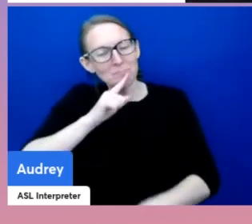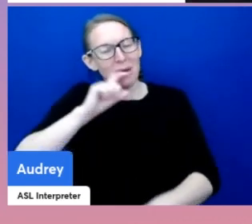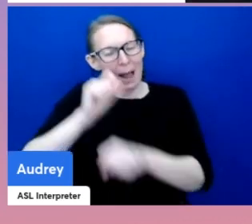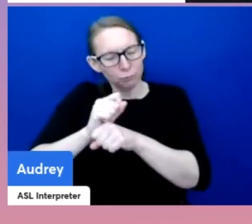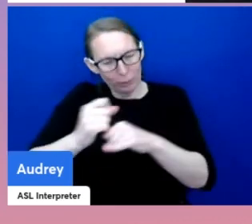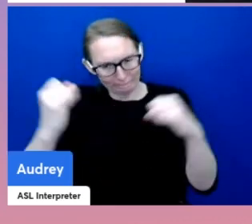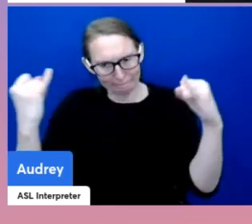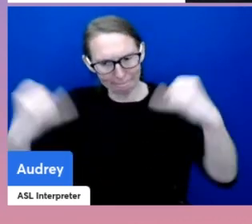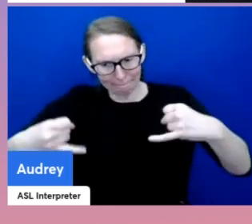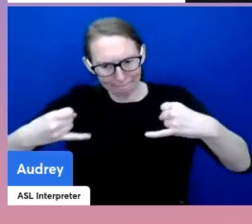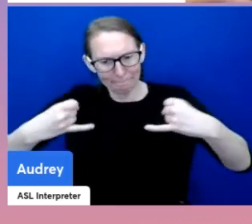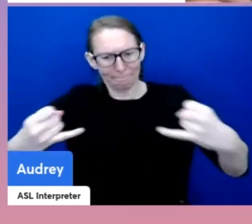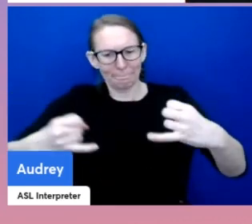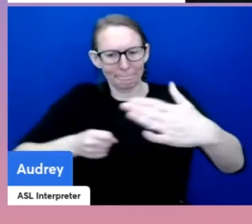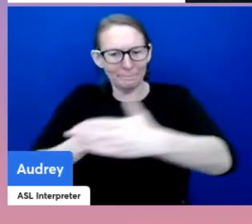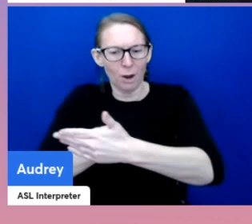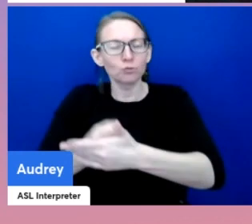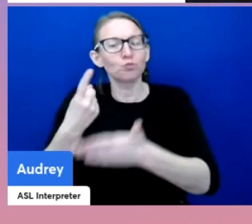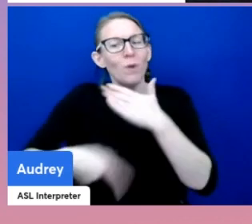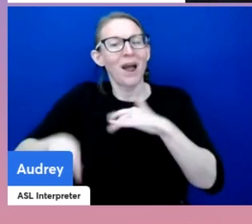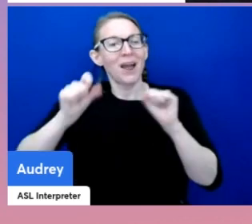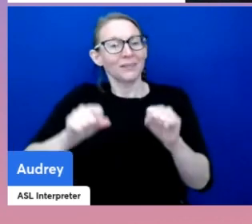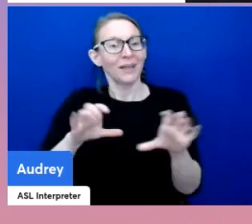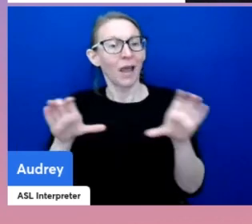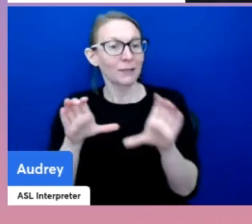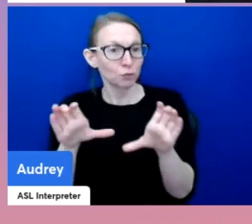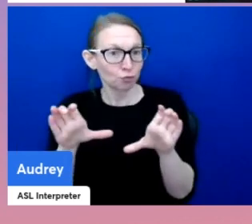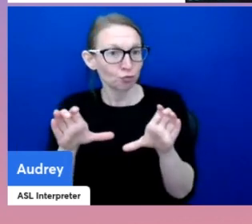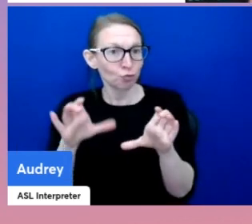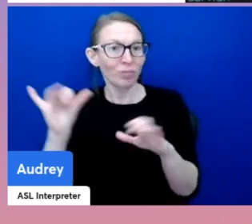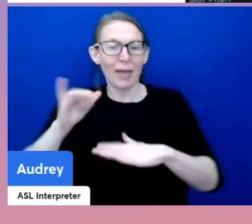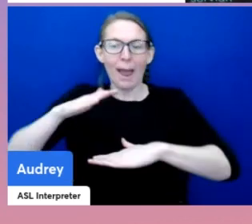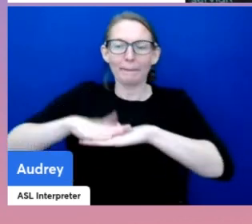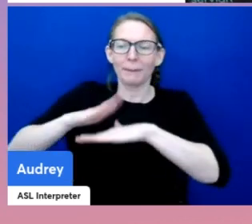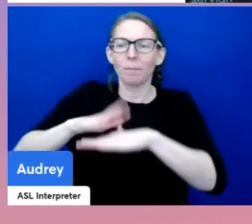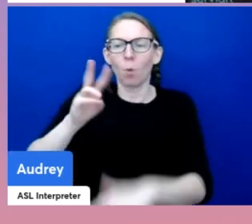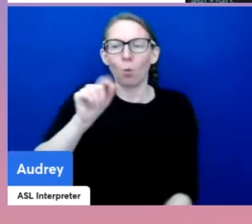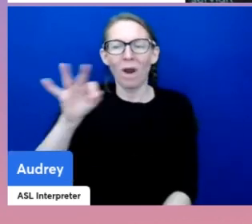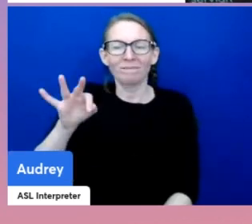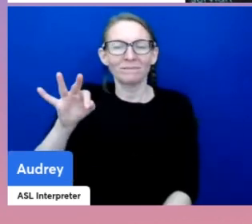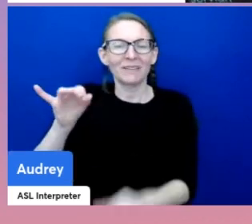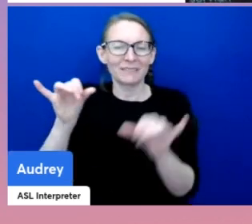a developer can do, like with the minimum WAF standards example.